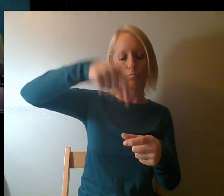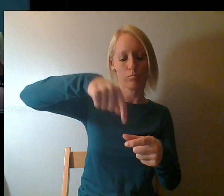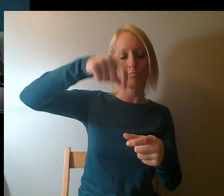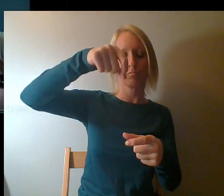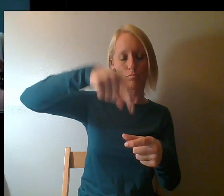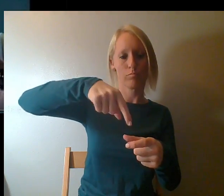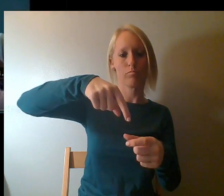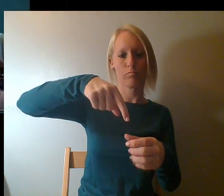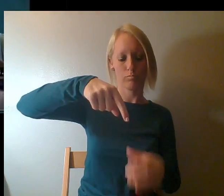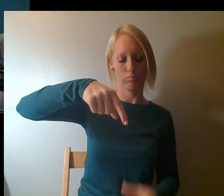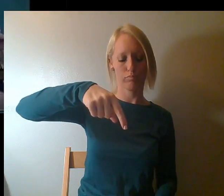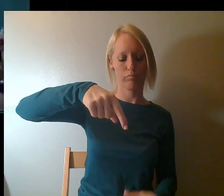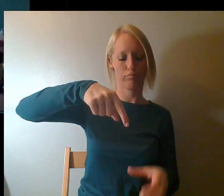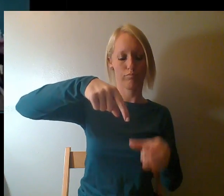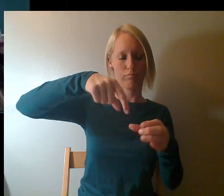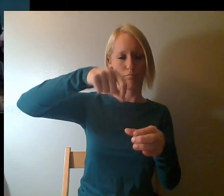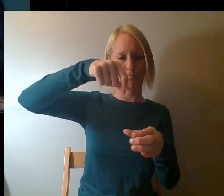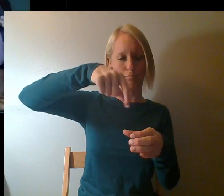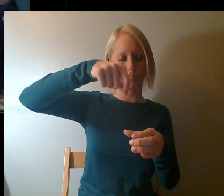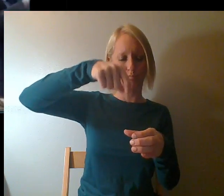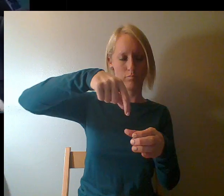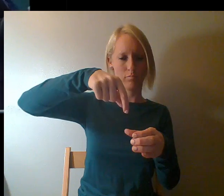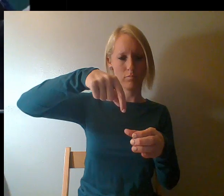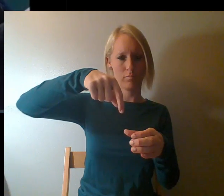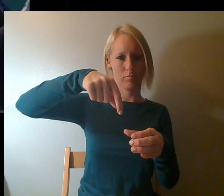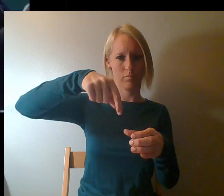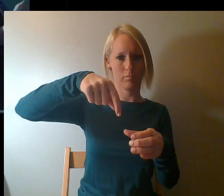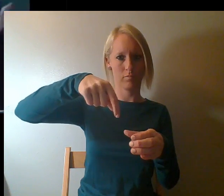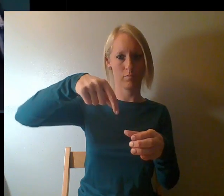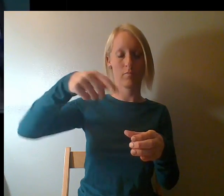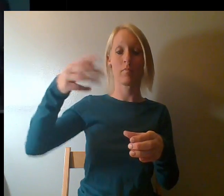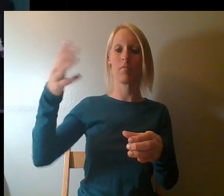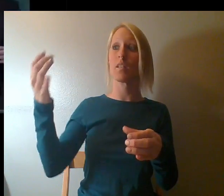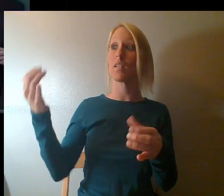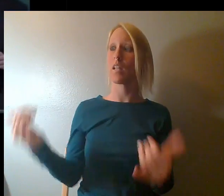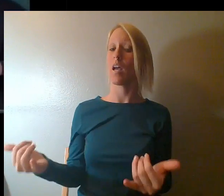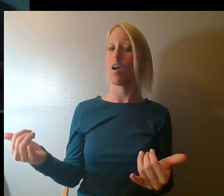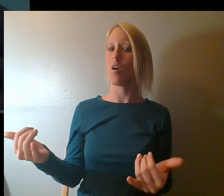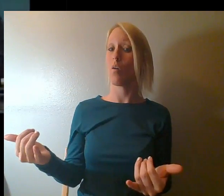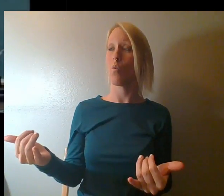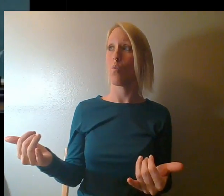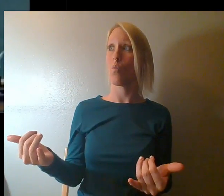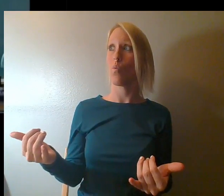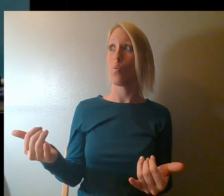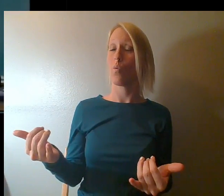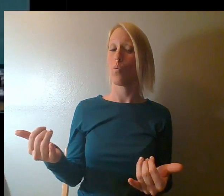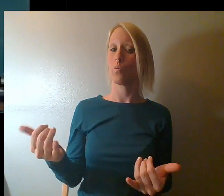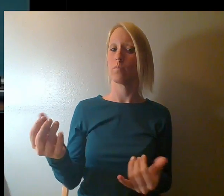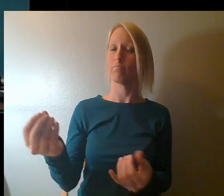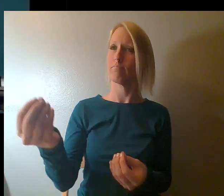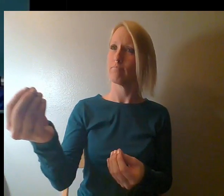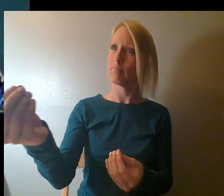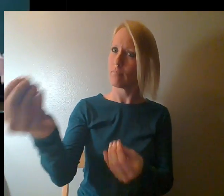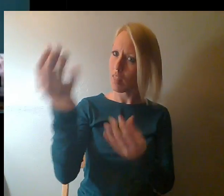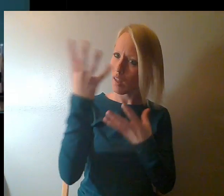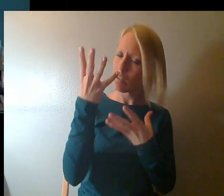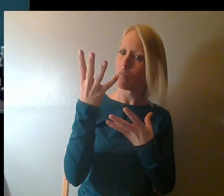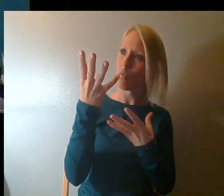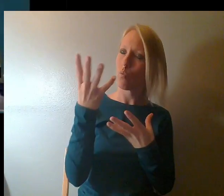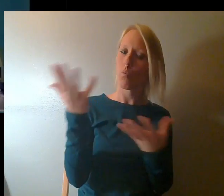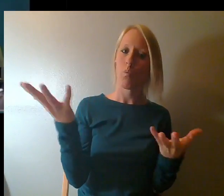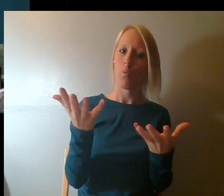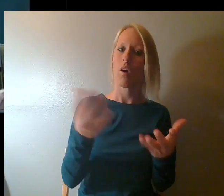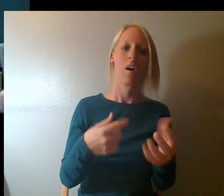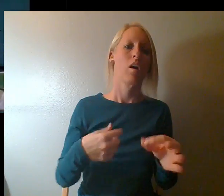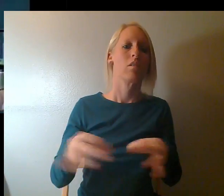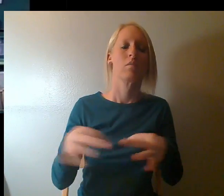That's exactly what Now. milk does. Okay. Somebody please describe what they see happening here. Somebody please